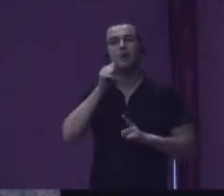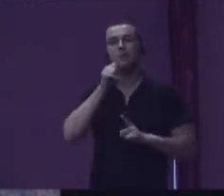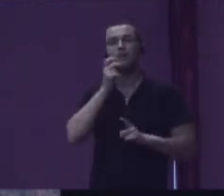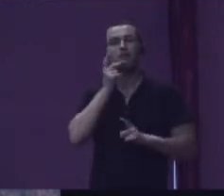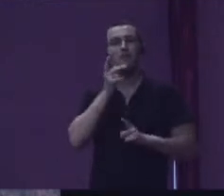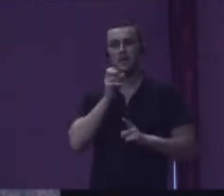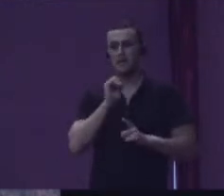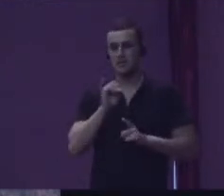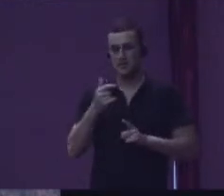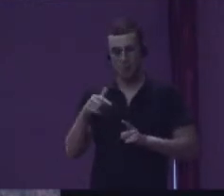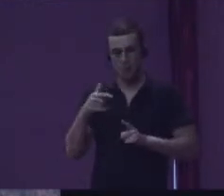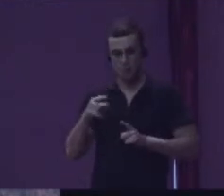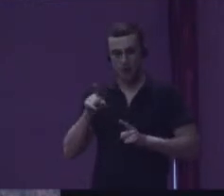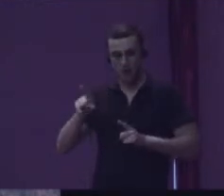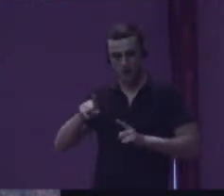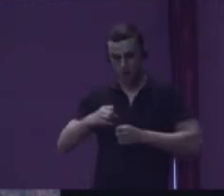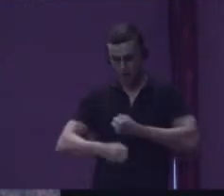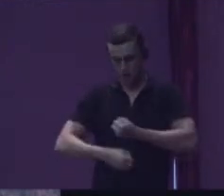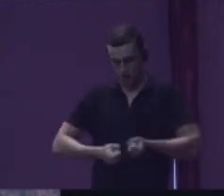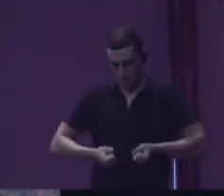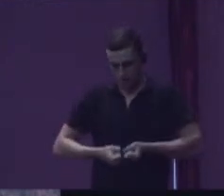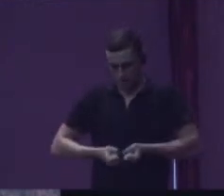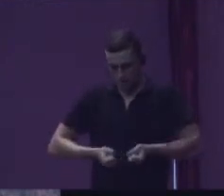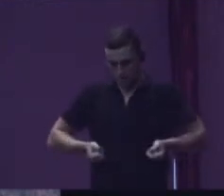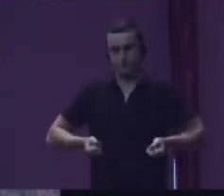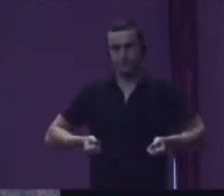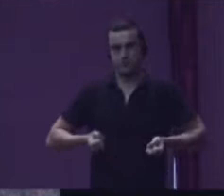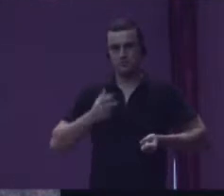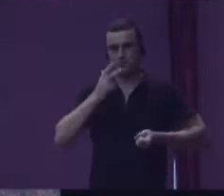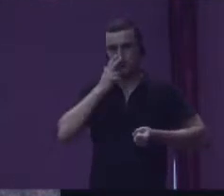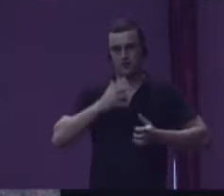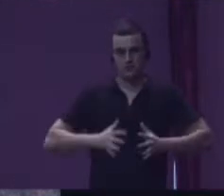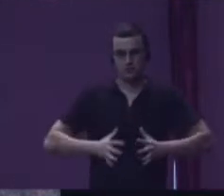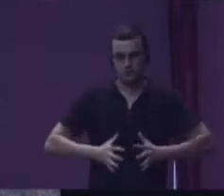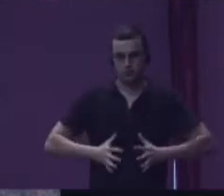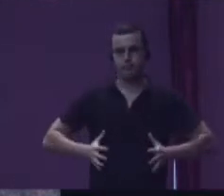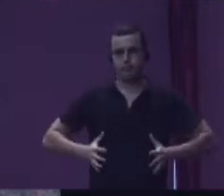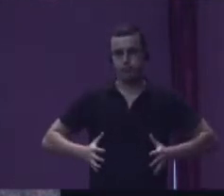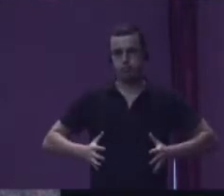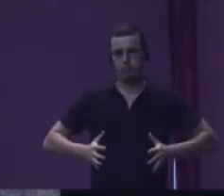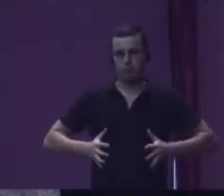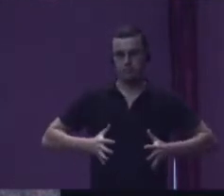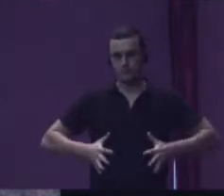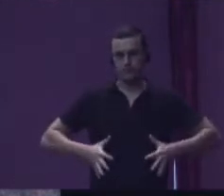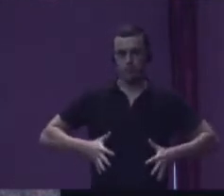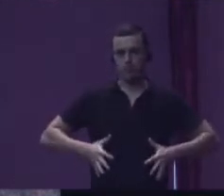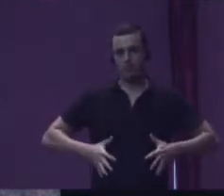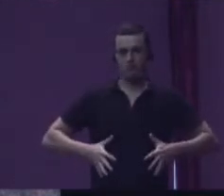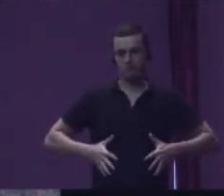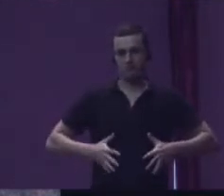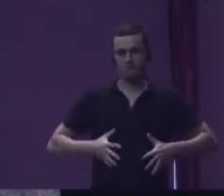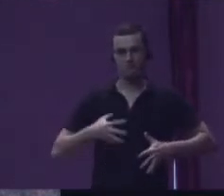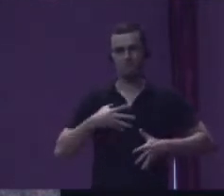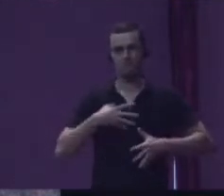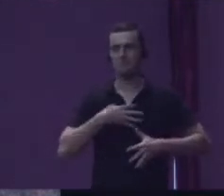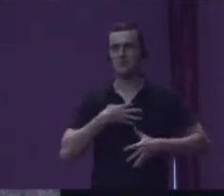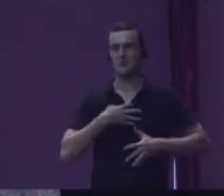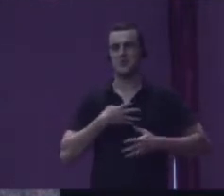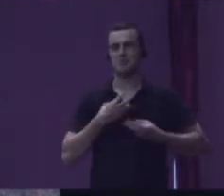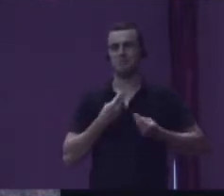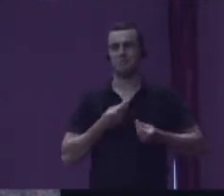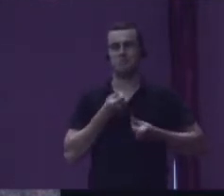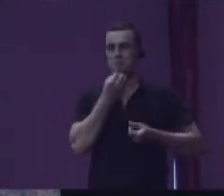feel loose inside. They don't feel good. So here's